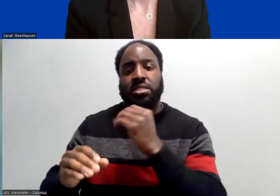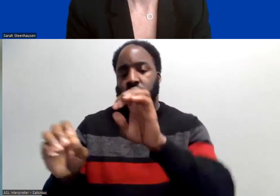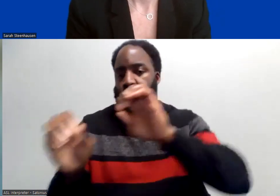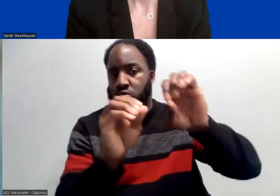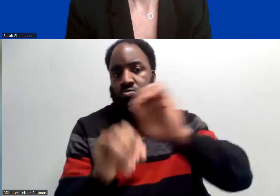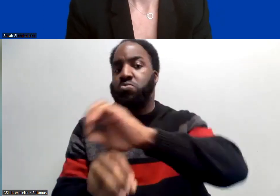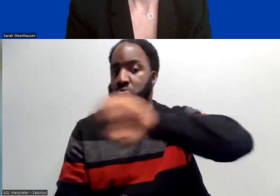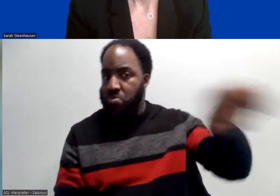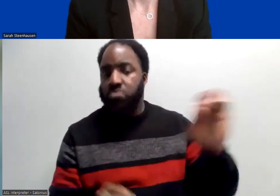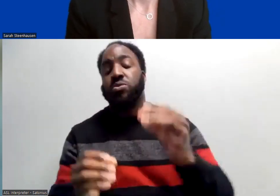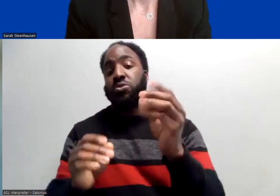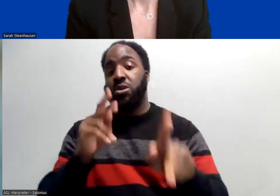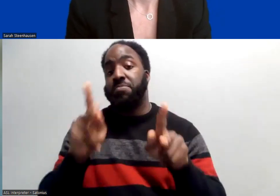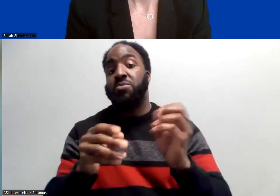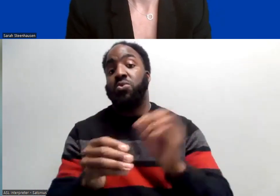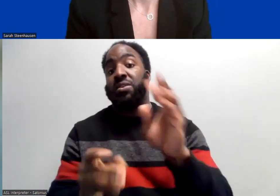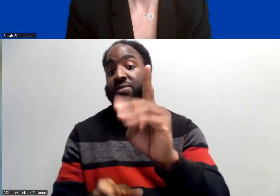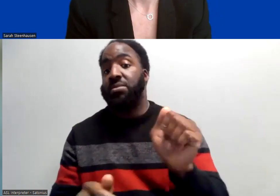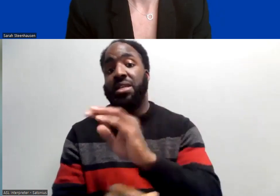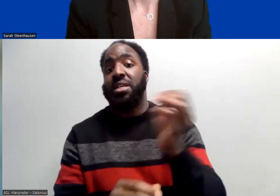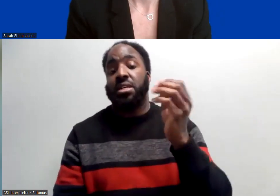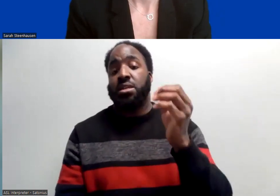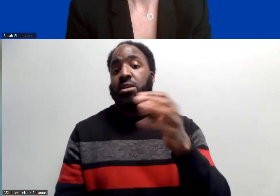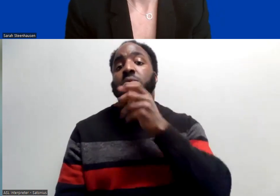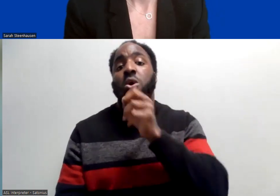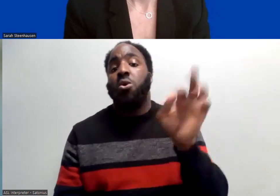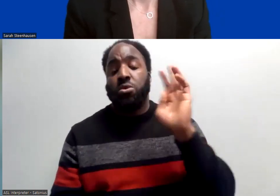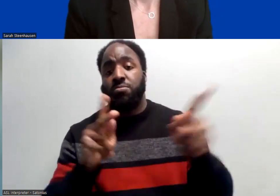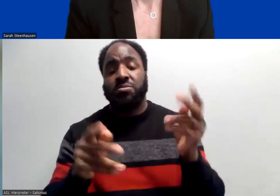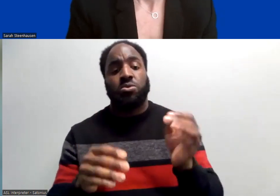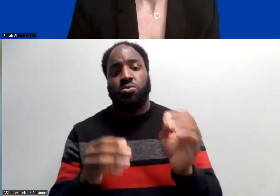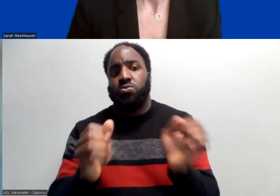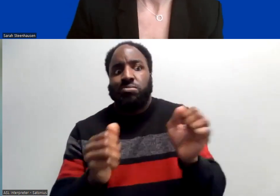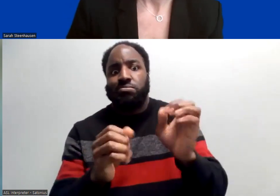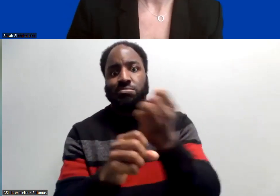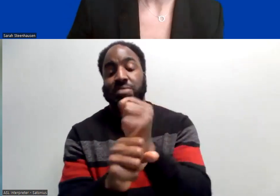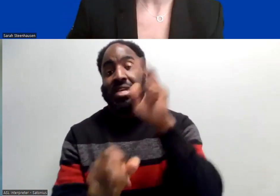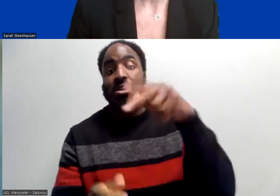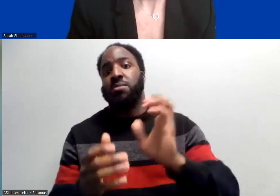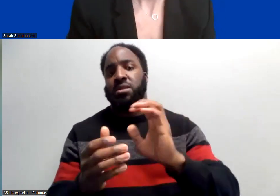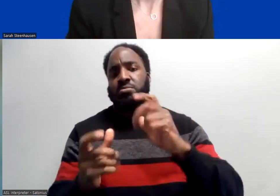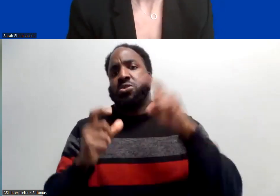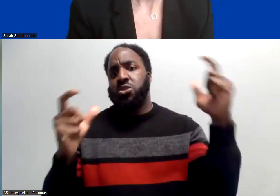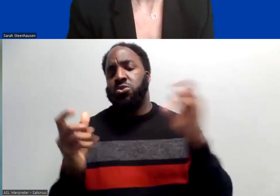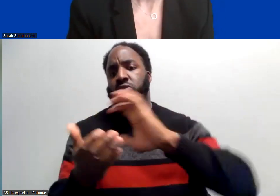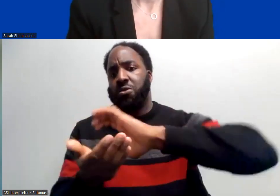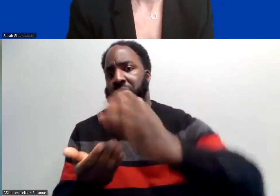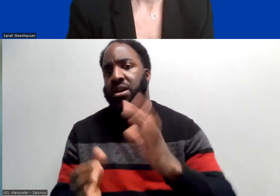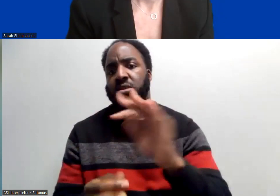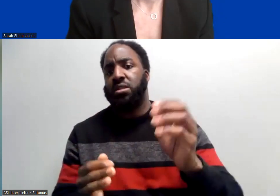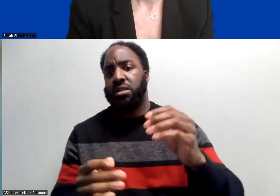disabilities that are, a huge growing part of the homeless population? So how can we really implement specific